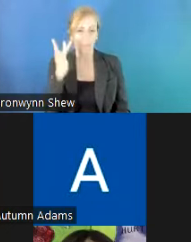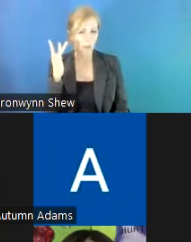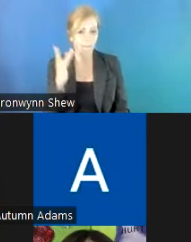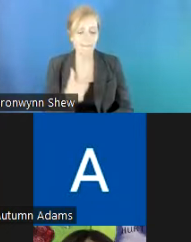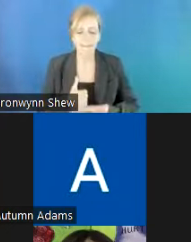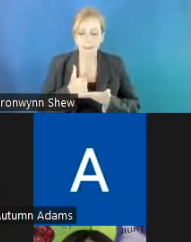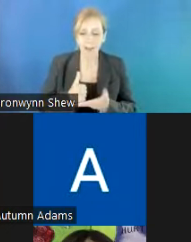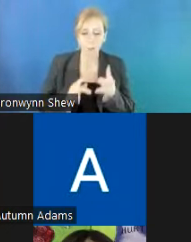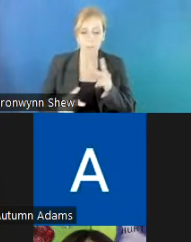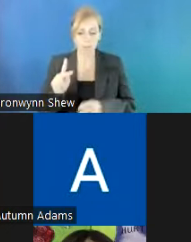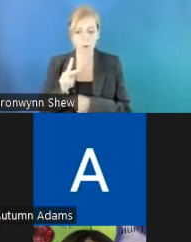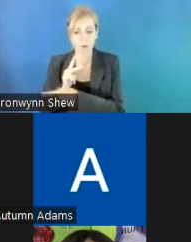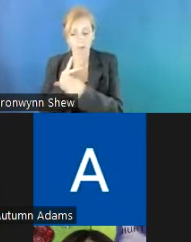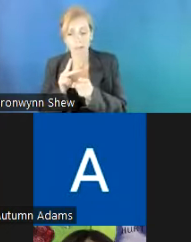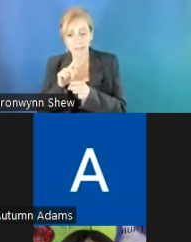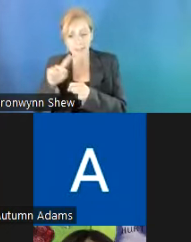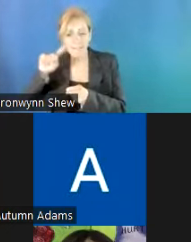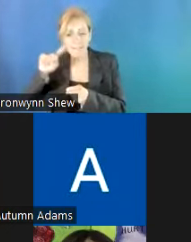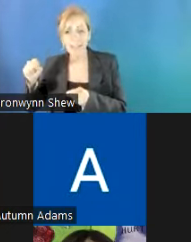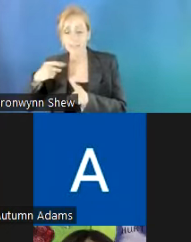not deaf in that shelter